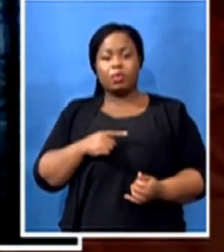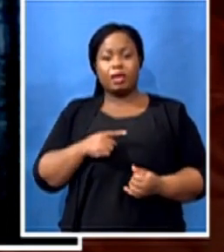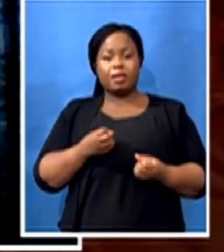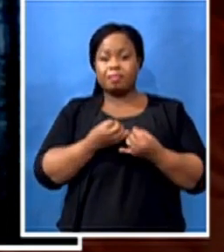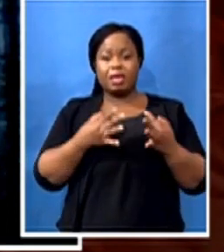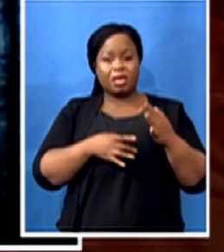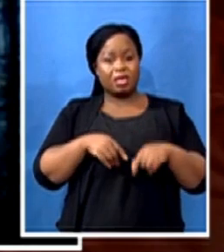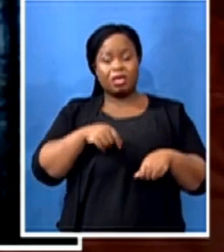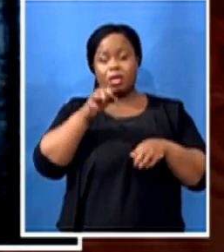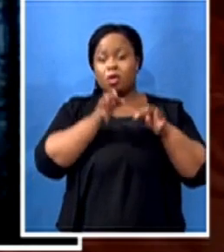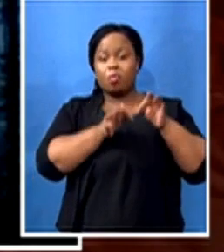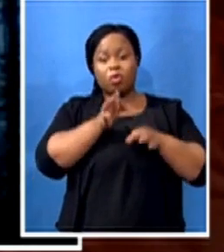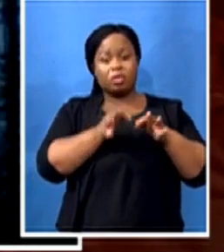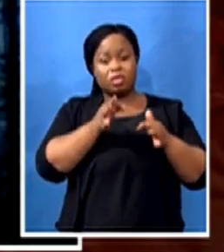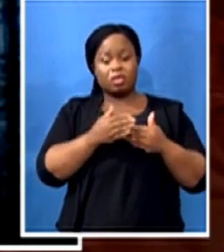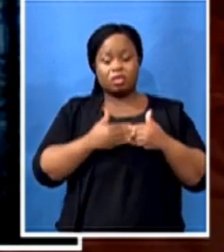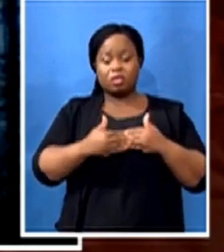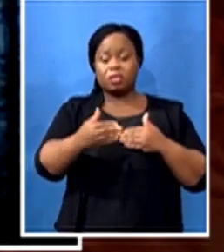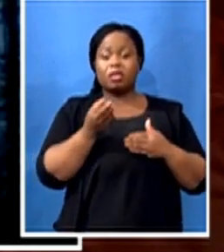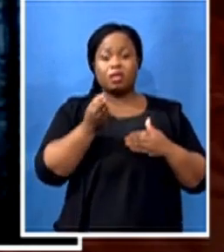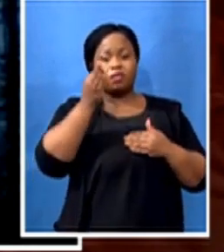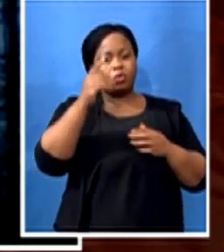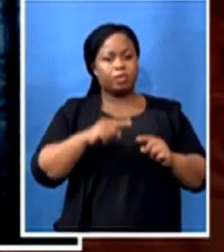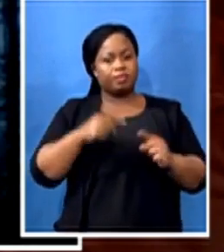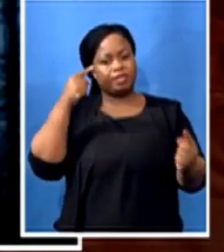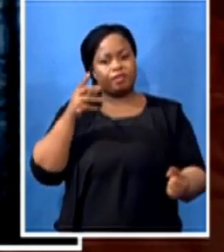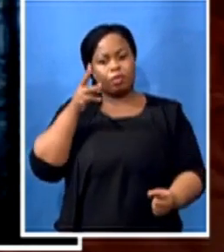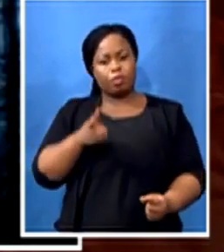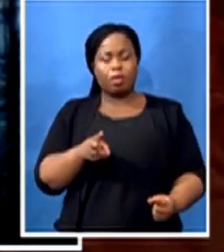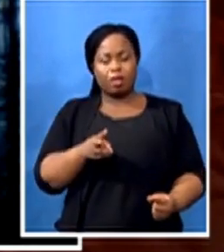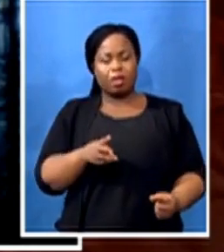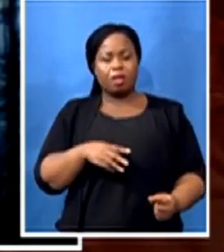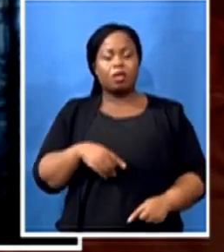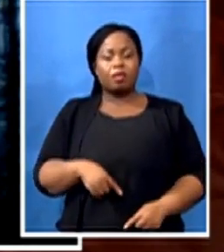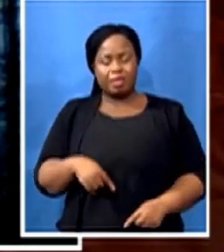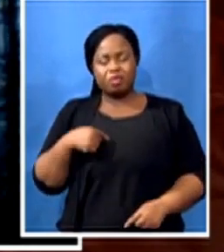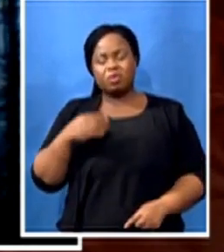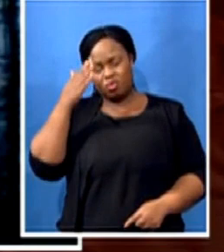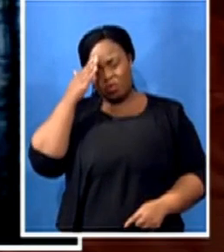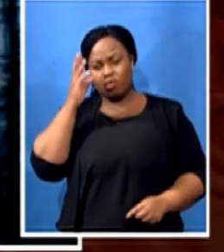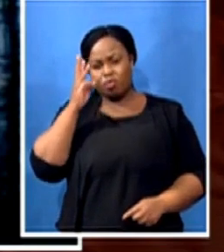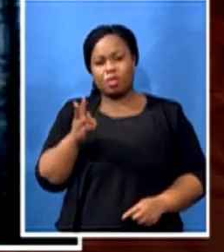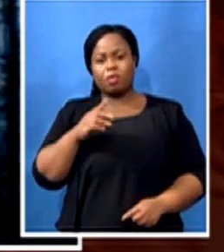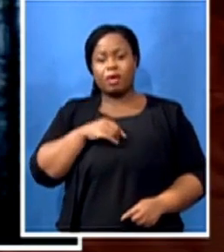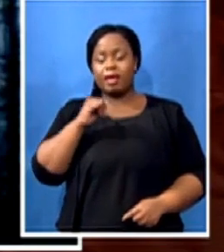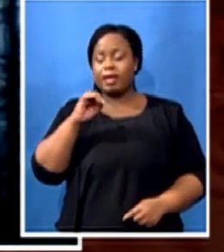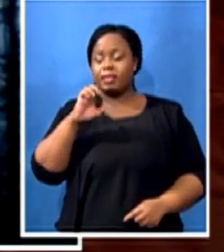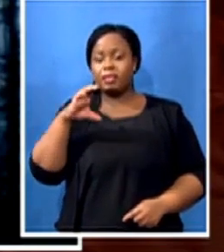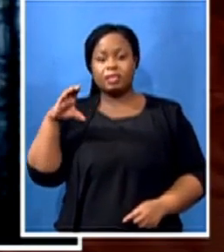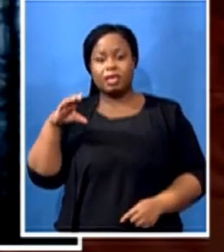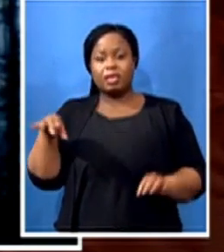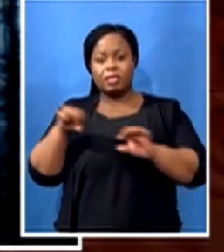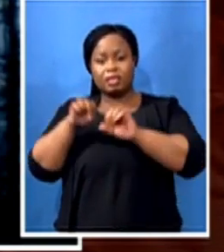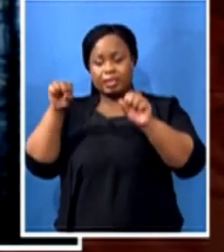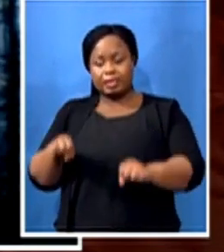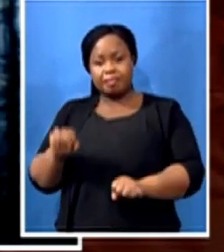But as I said, what is going to change very radically is the electoral system. But the implications of that in the real